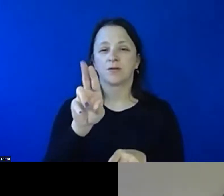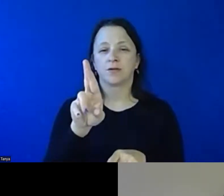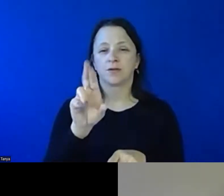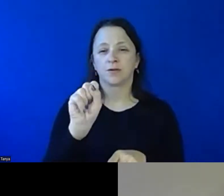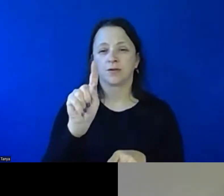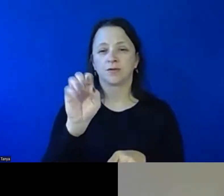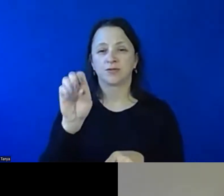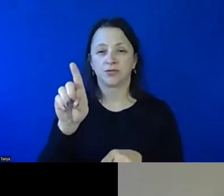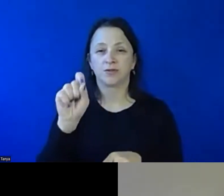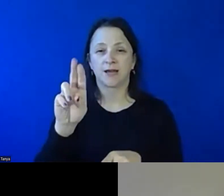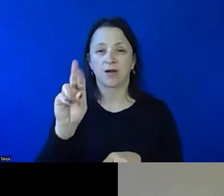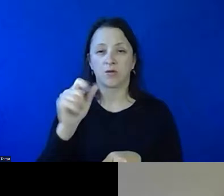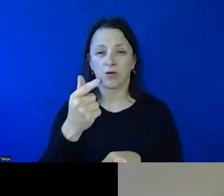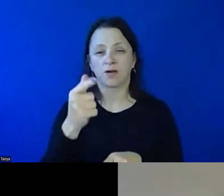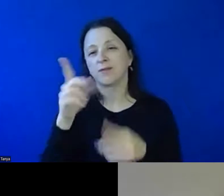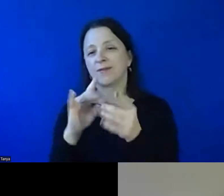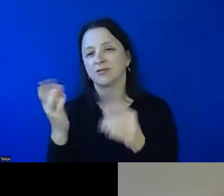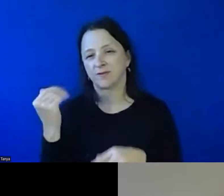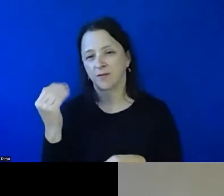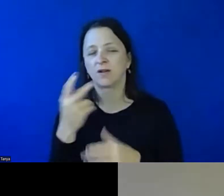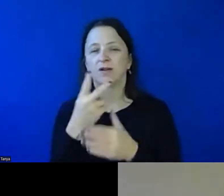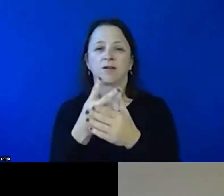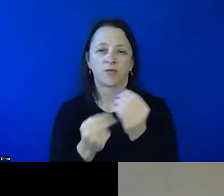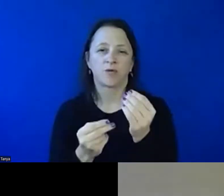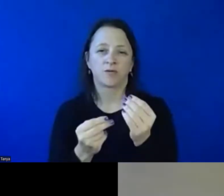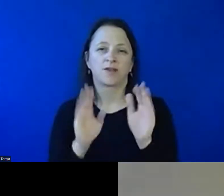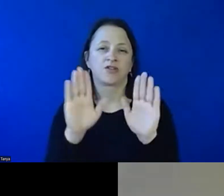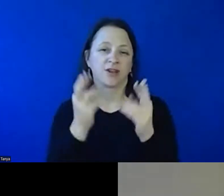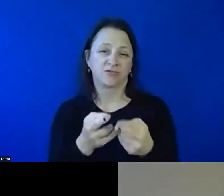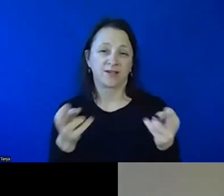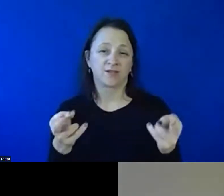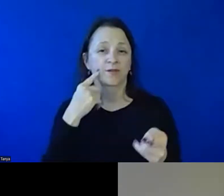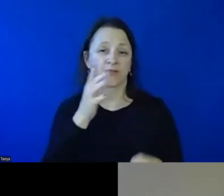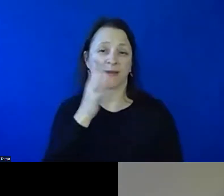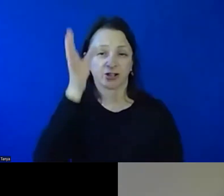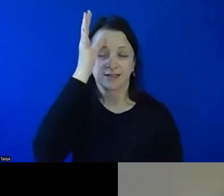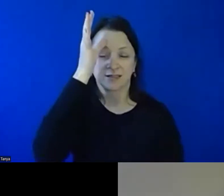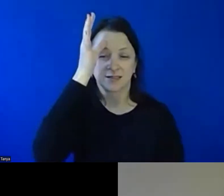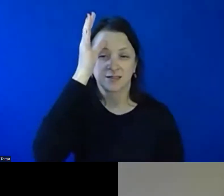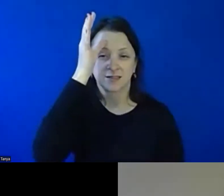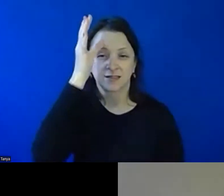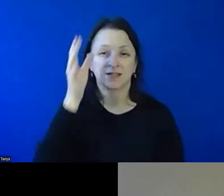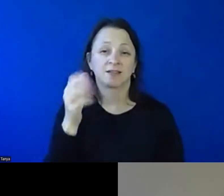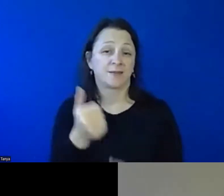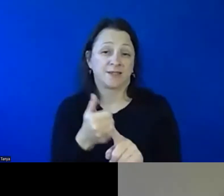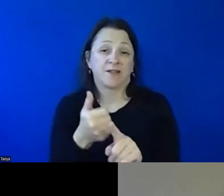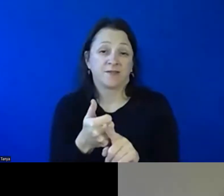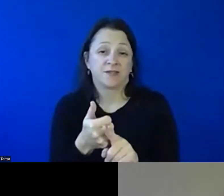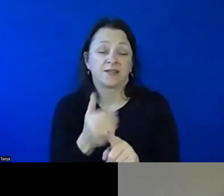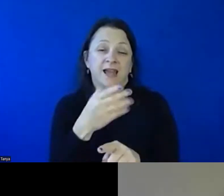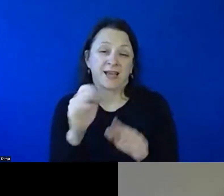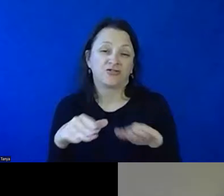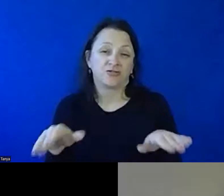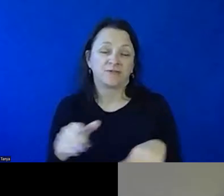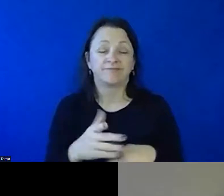Dr. Shamlian, I think, referenced, are both great resources for parents themselves and